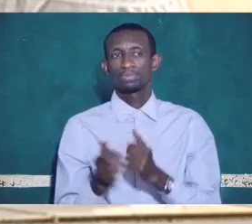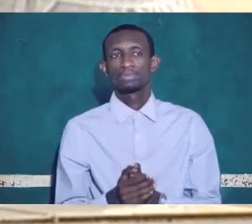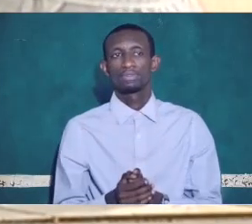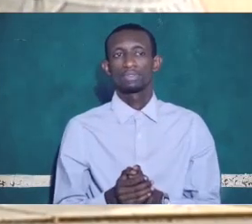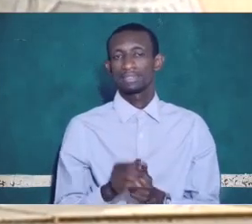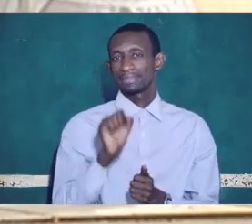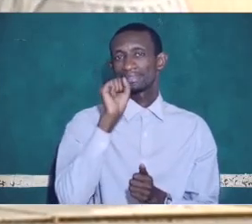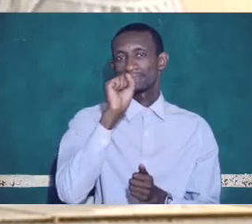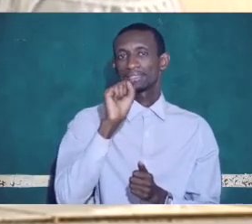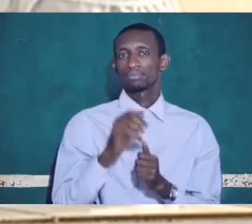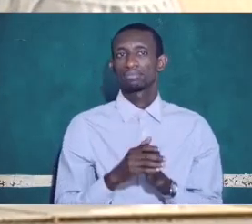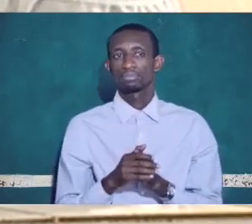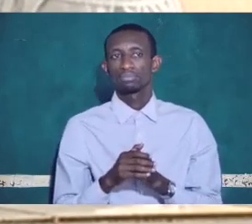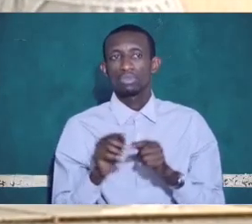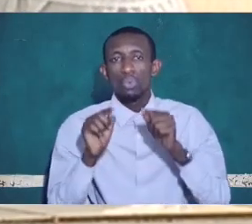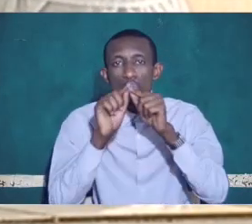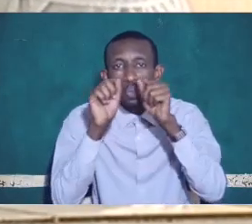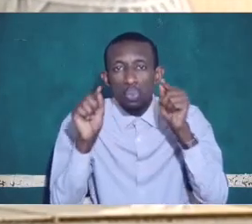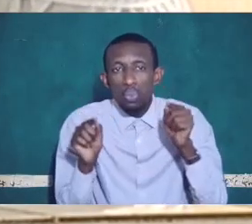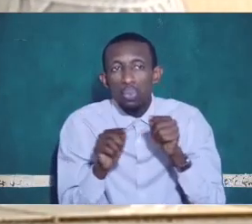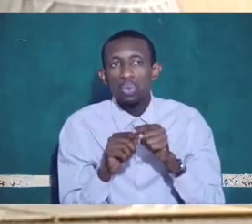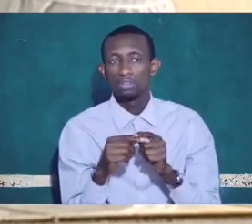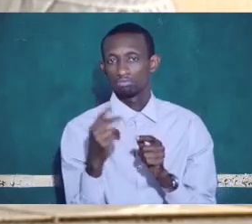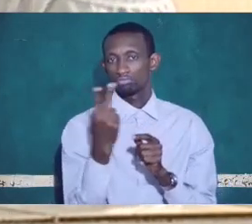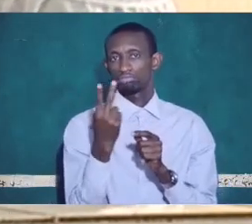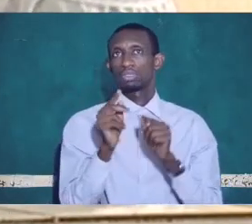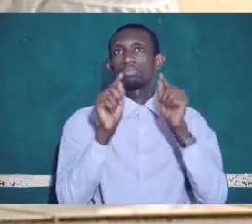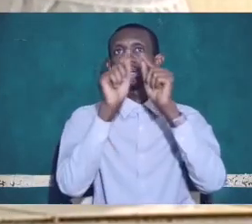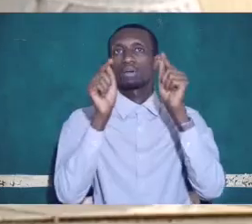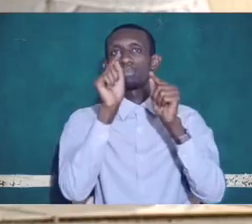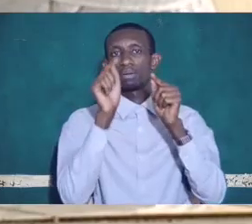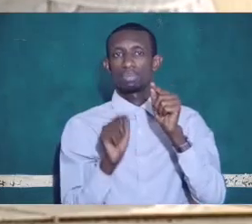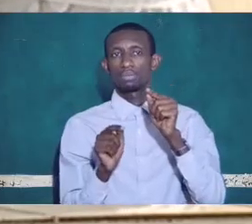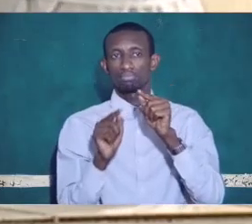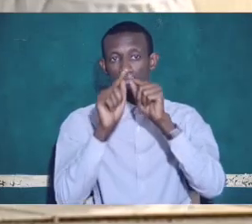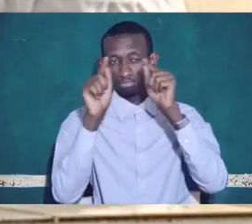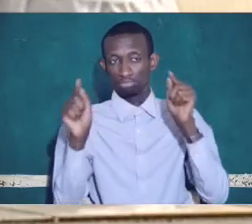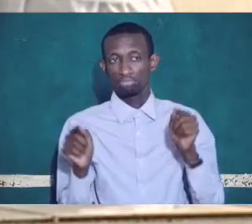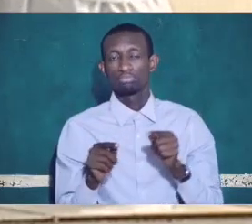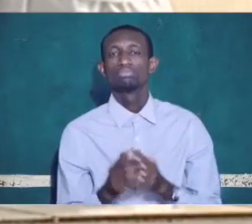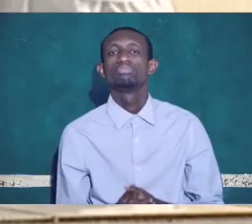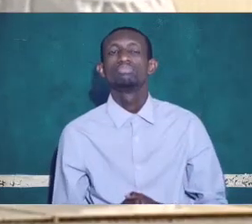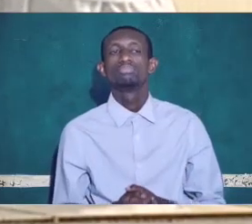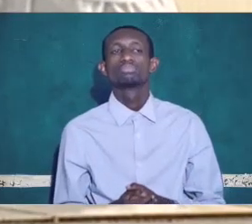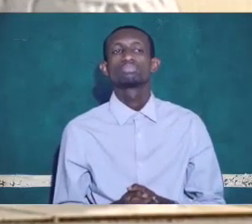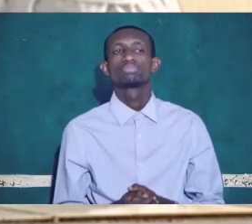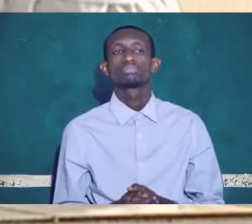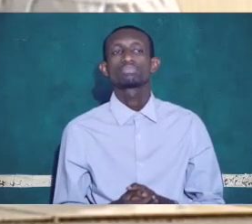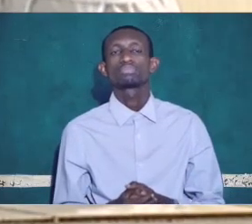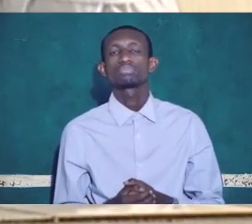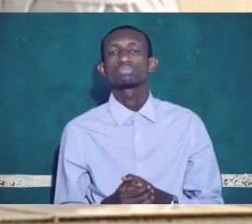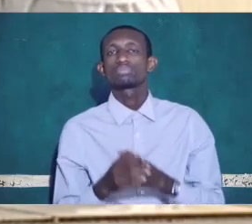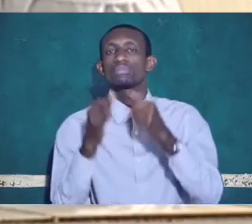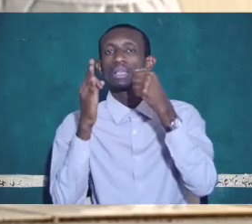here, and the 2 electrons in the first energy level, 8 electrons in